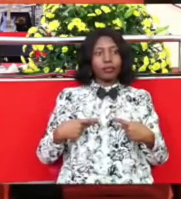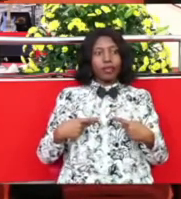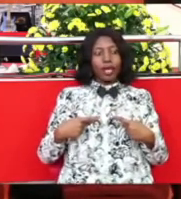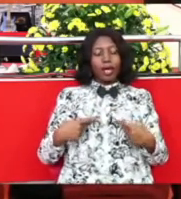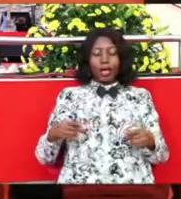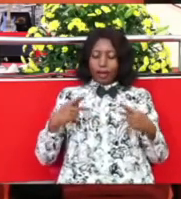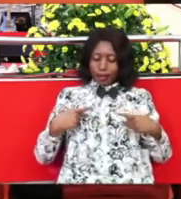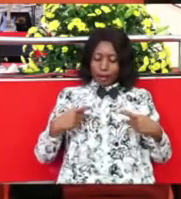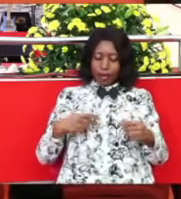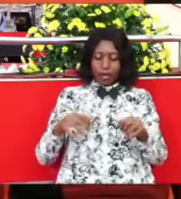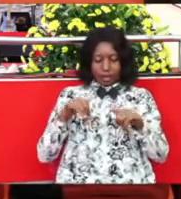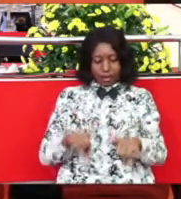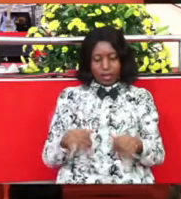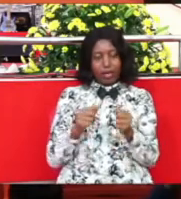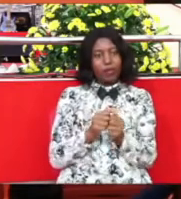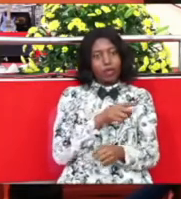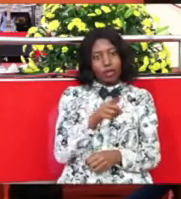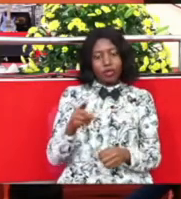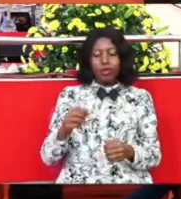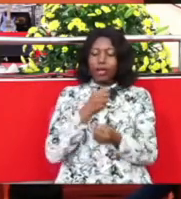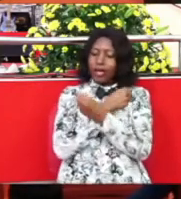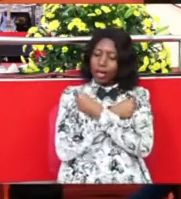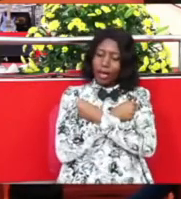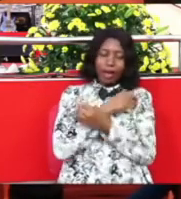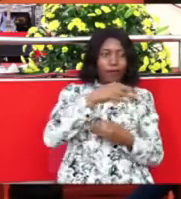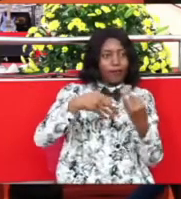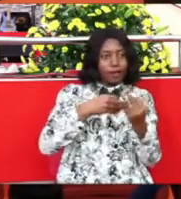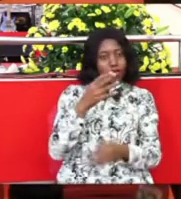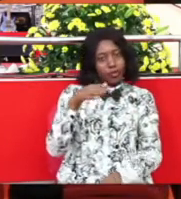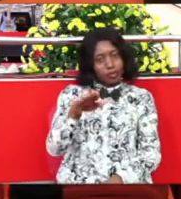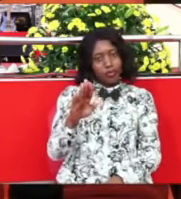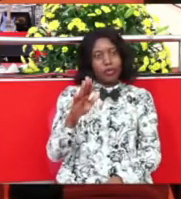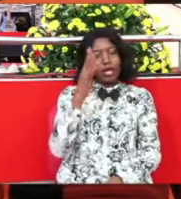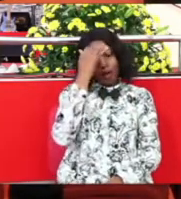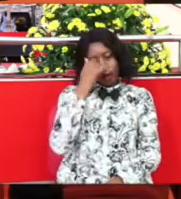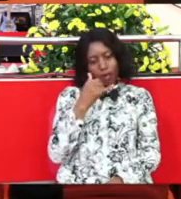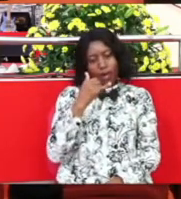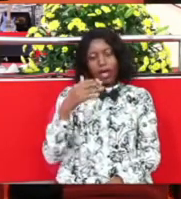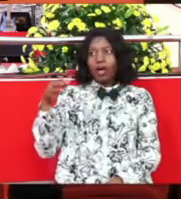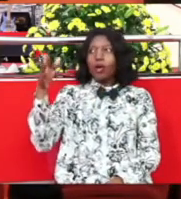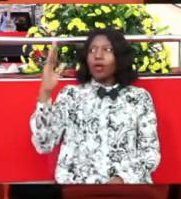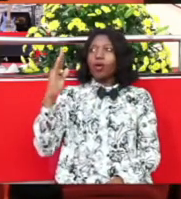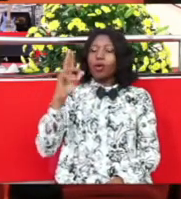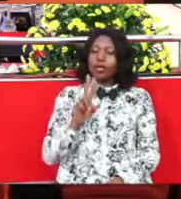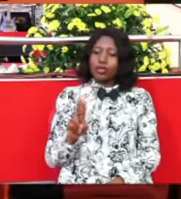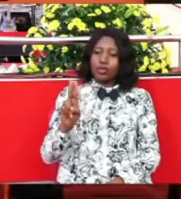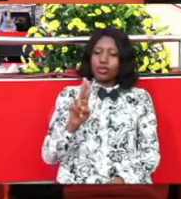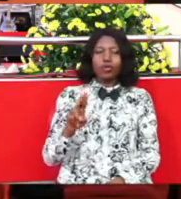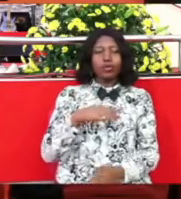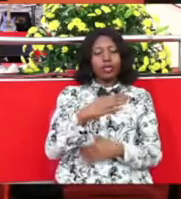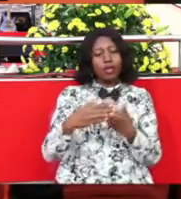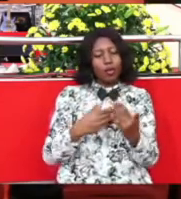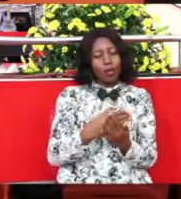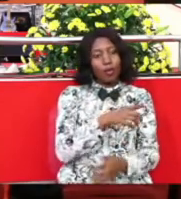unaishi pamoja na wanapenda ushirika wako. Why is it happening? Kwa sababu gani? Because God has consumed the whole of you. Kwa sababu Mungu amekumeza wewe